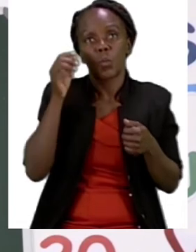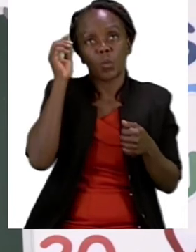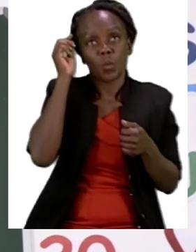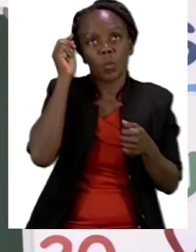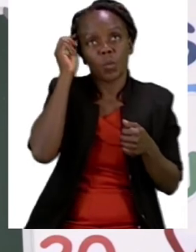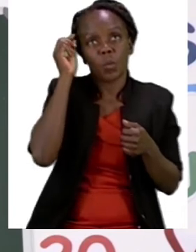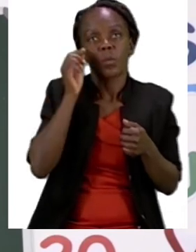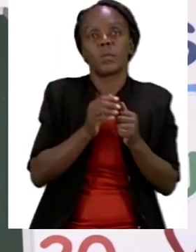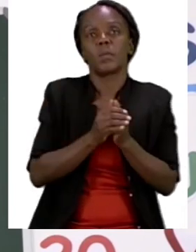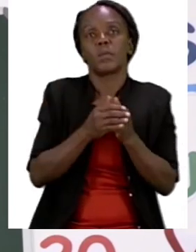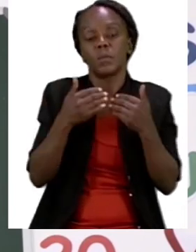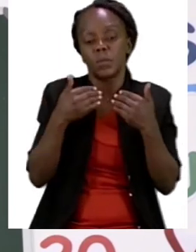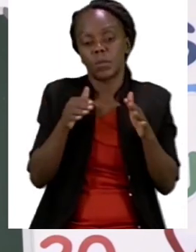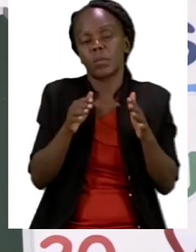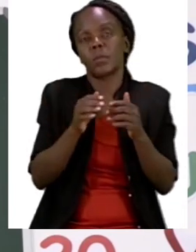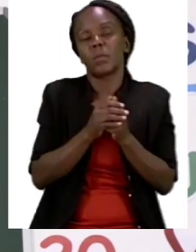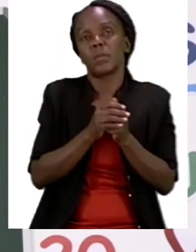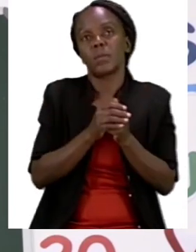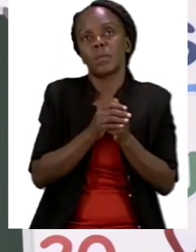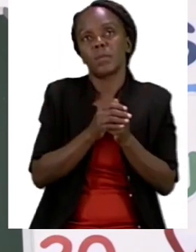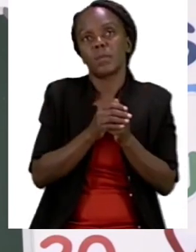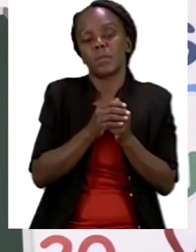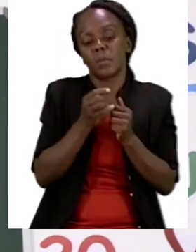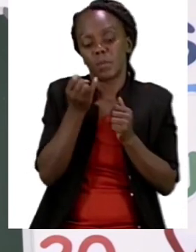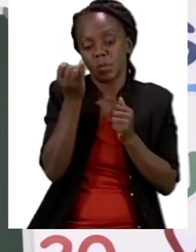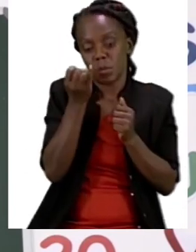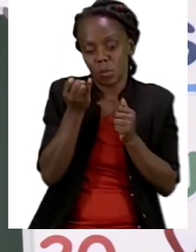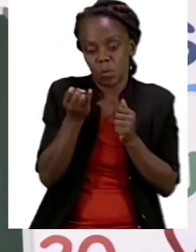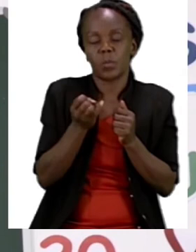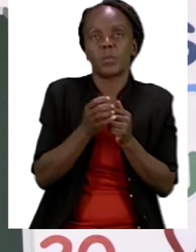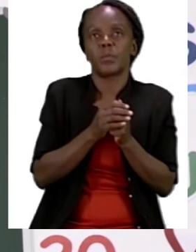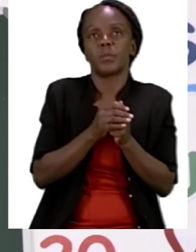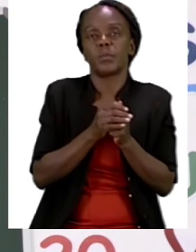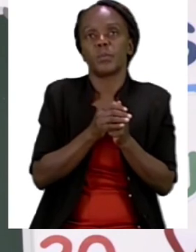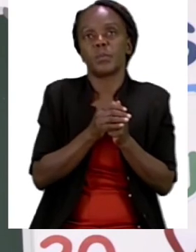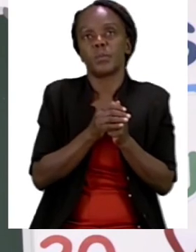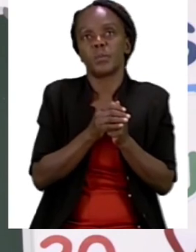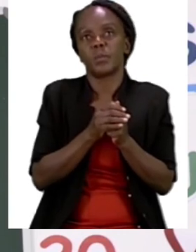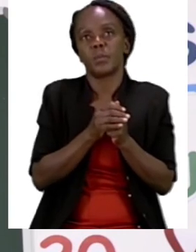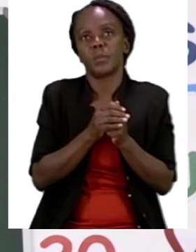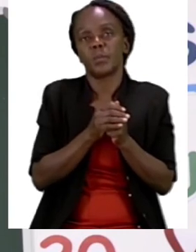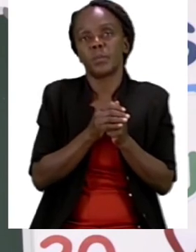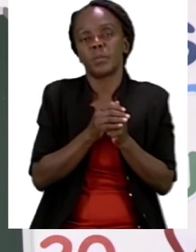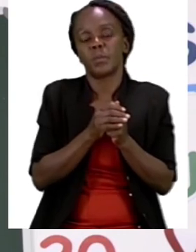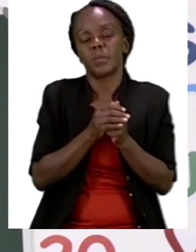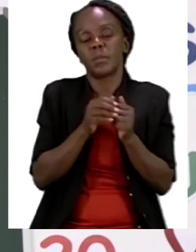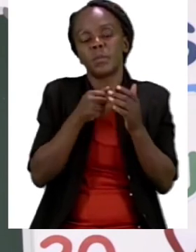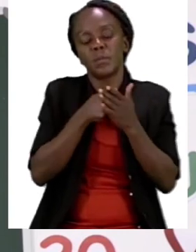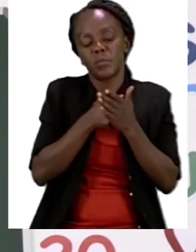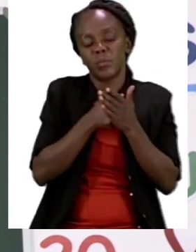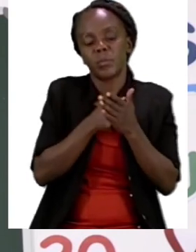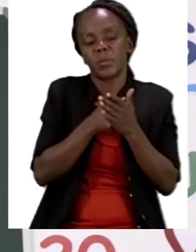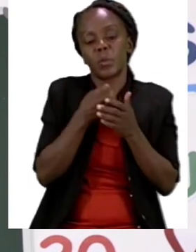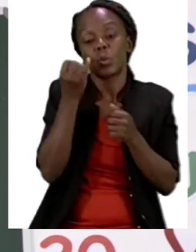start and complete the rest of the boy's hair, trying to match what we can see